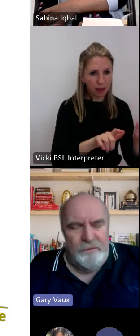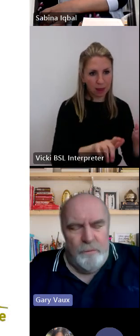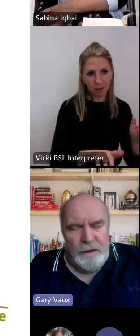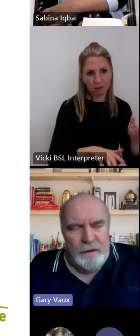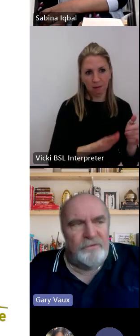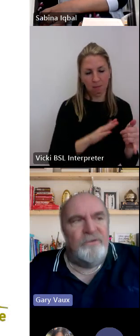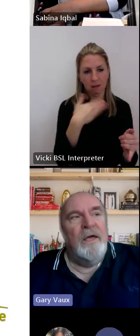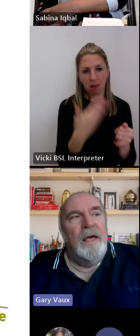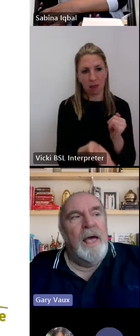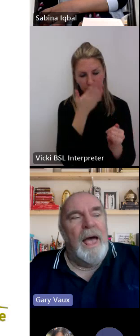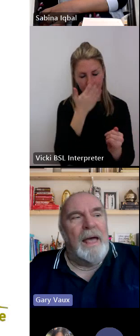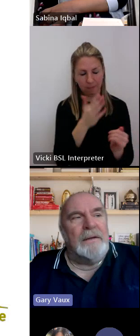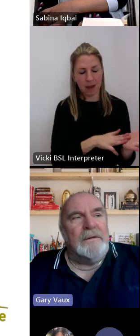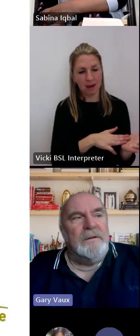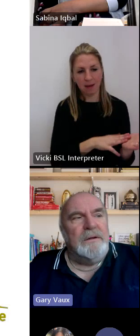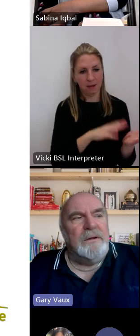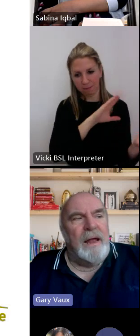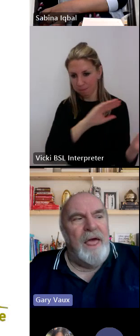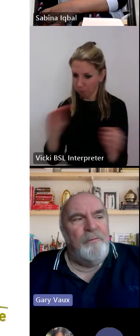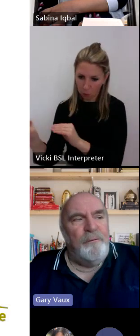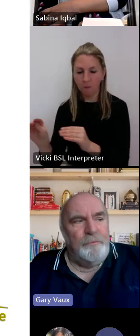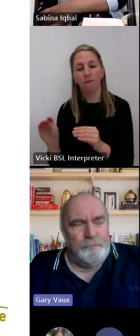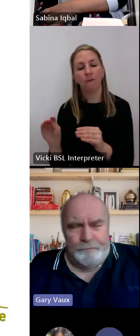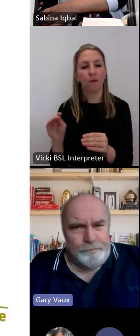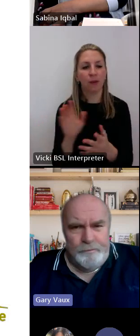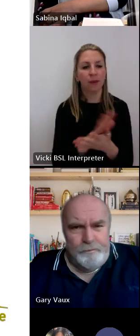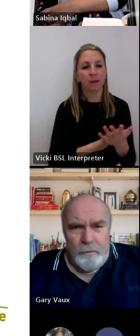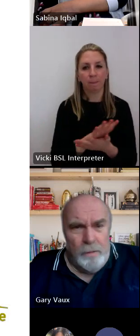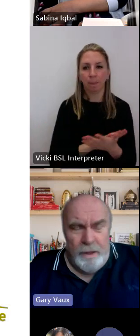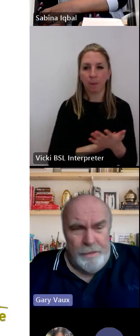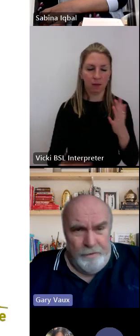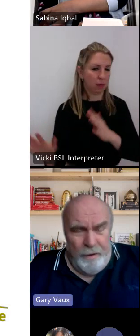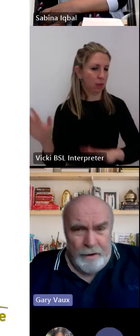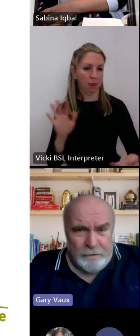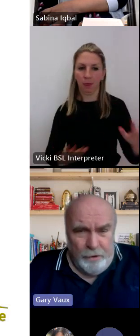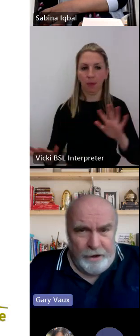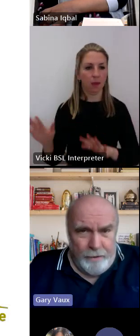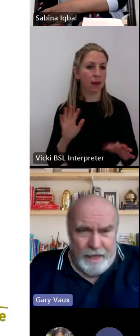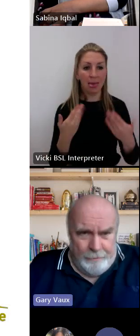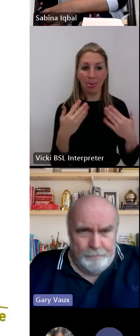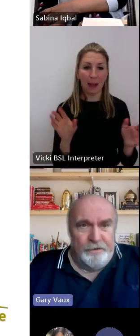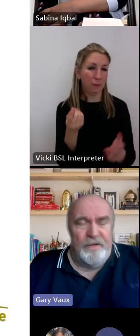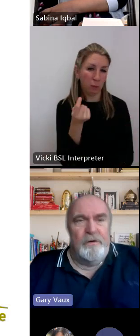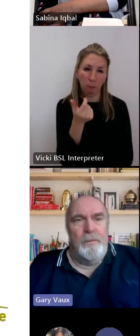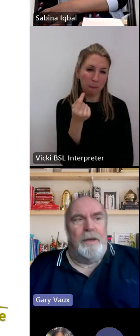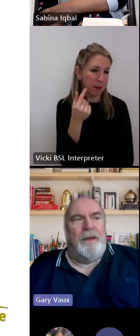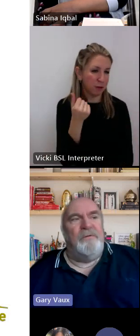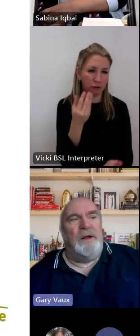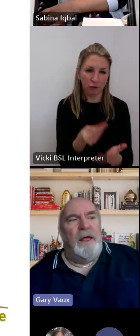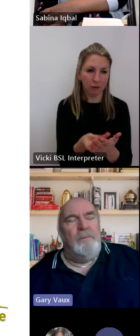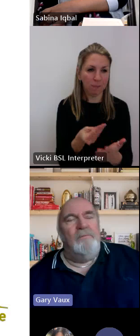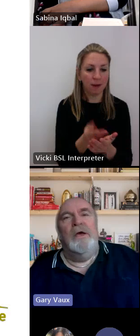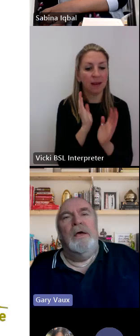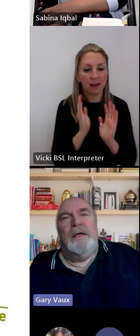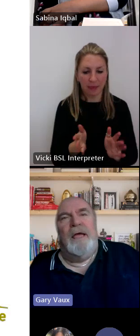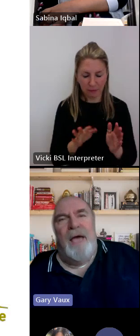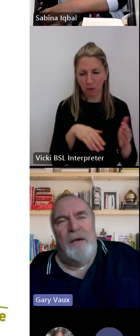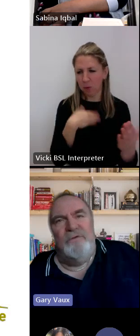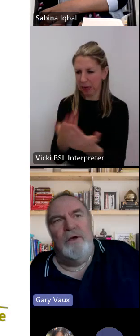sometimes a matter of weeks, and they're left with very little money when that happens. They've got to make benefit